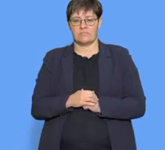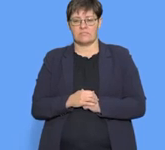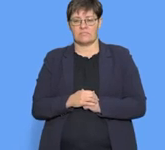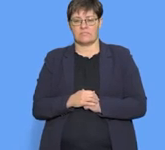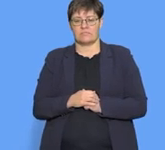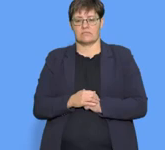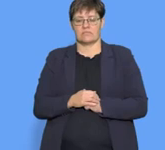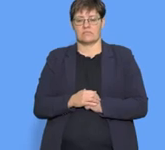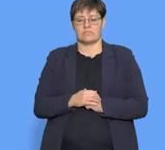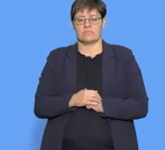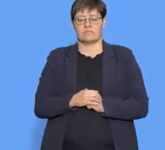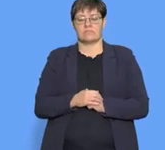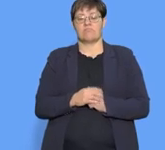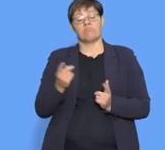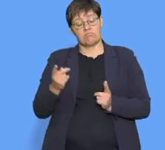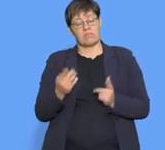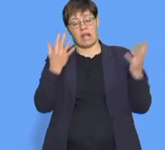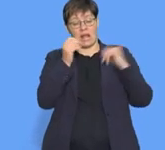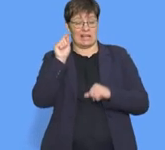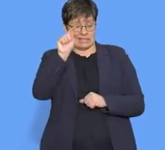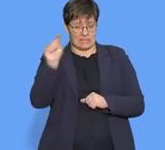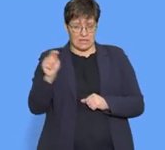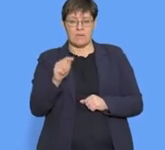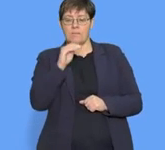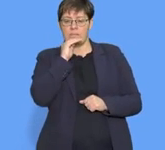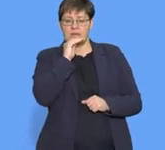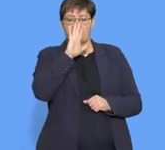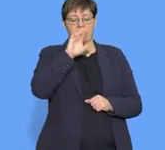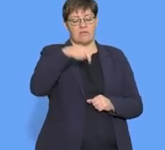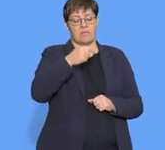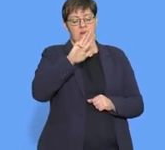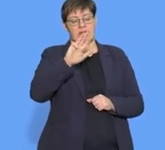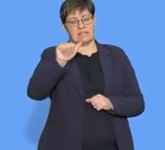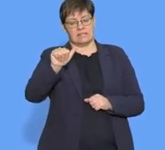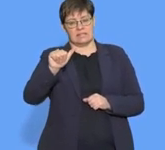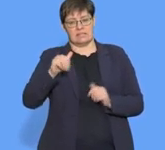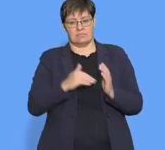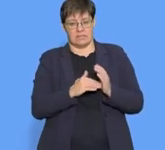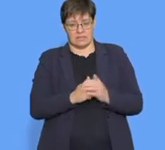and oops, sorry about that. Plug them into our calculator, we're going to get an answer of